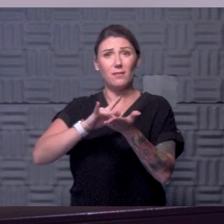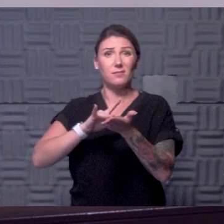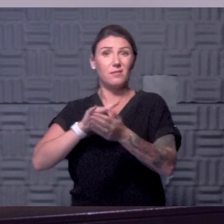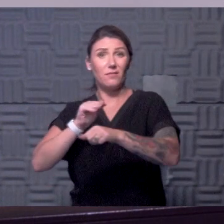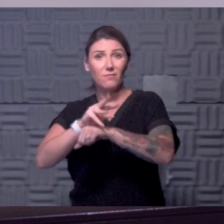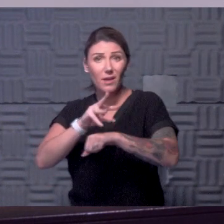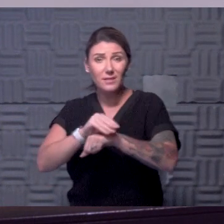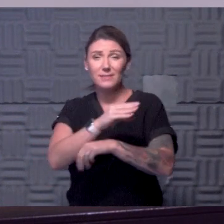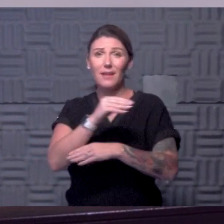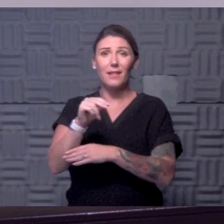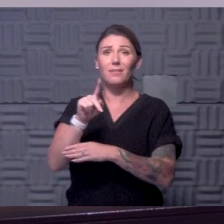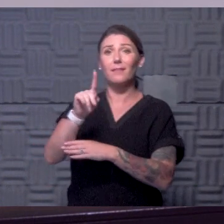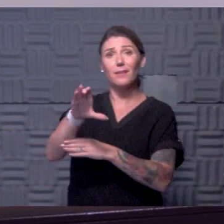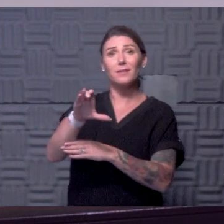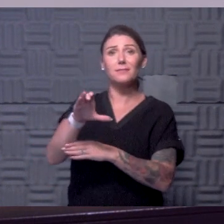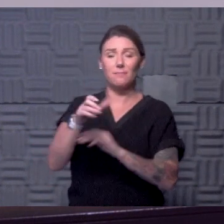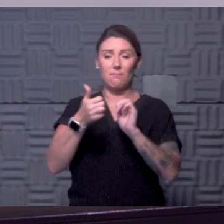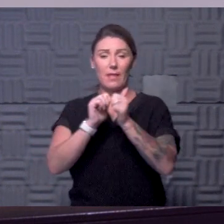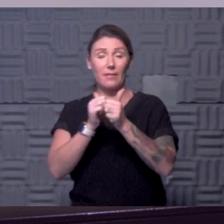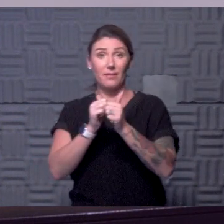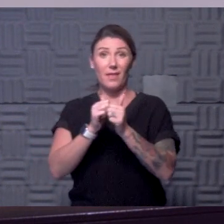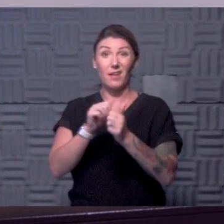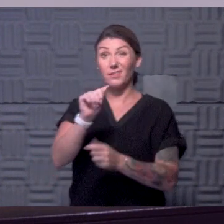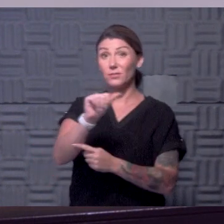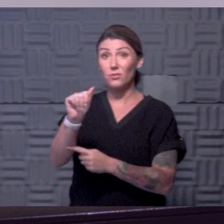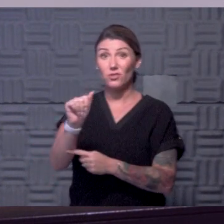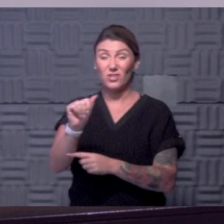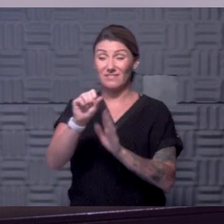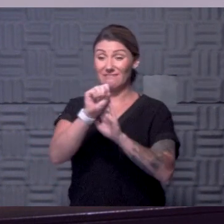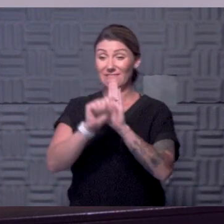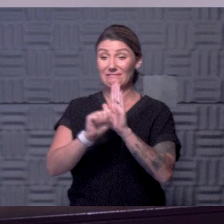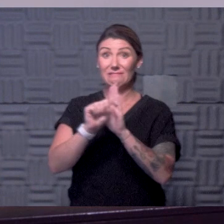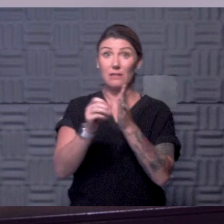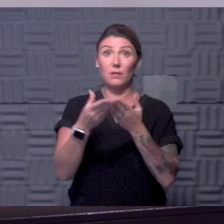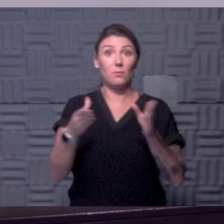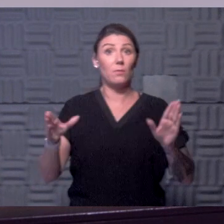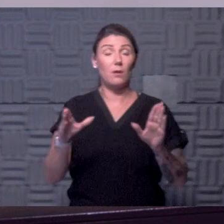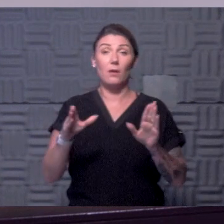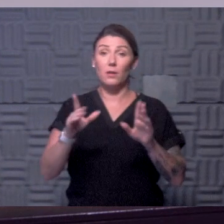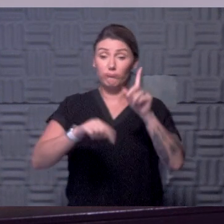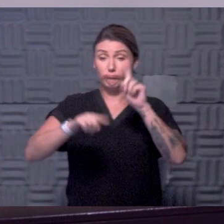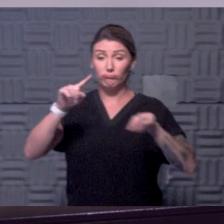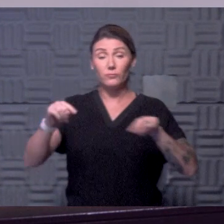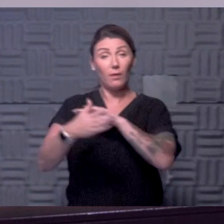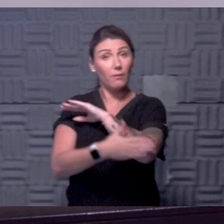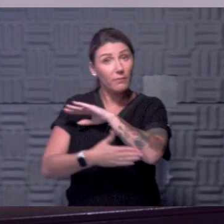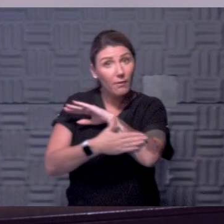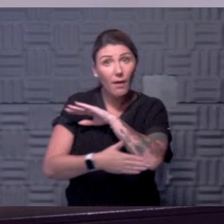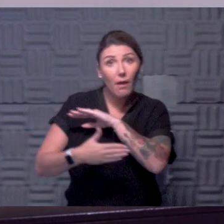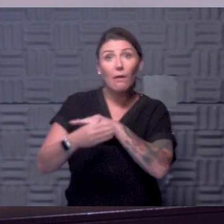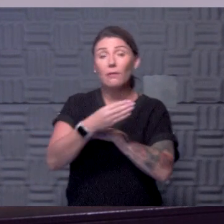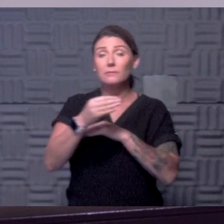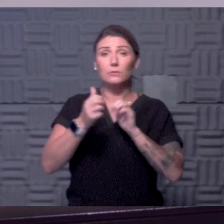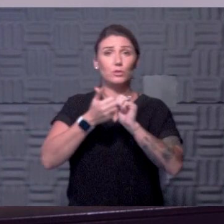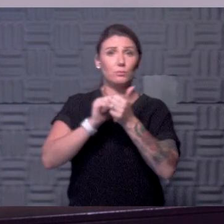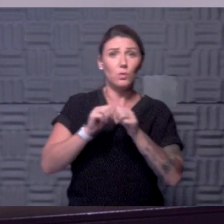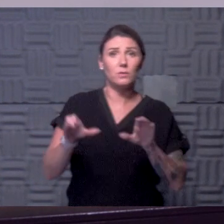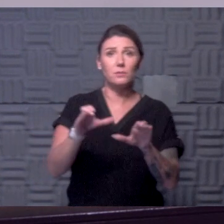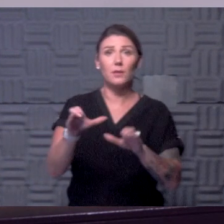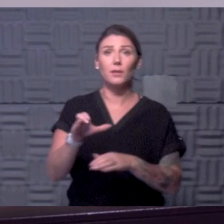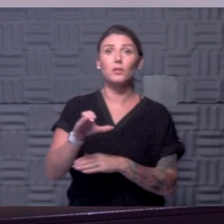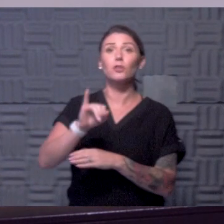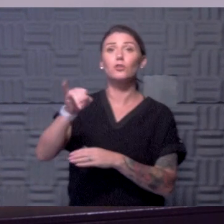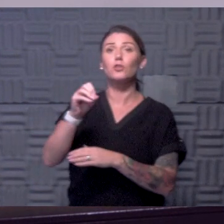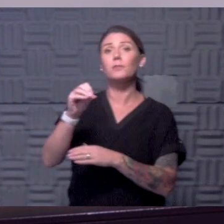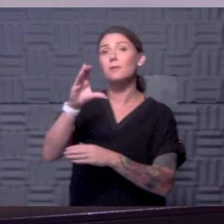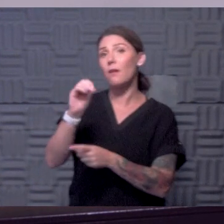Athletic Association, they're dealing with this statewide with different counties and sports and activity. So Johnson County